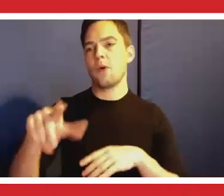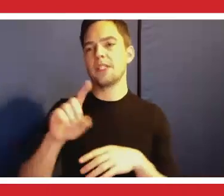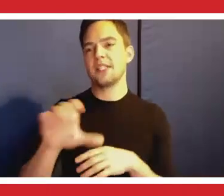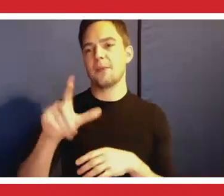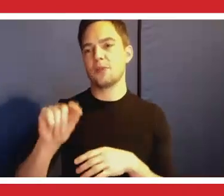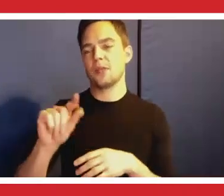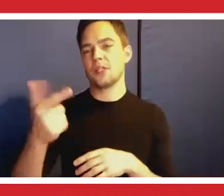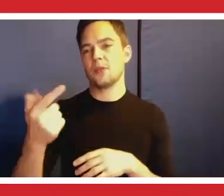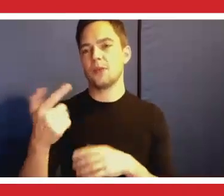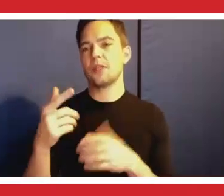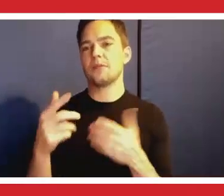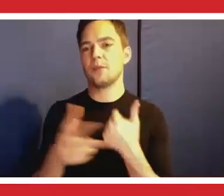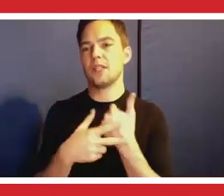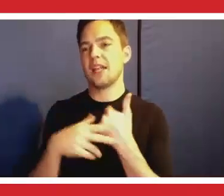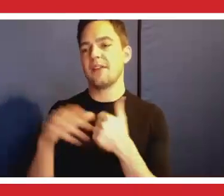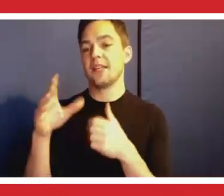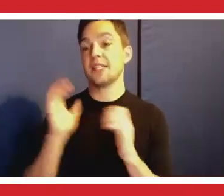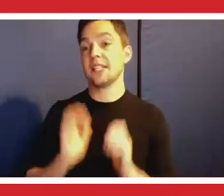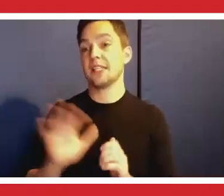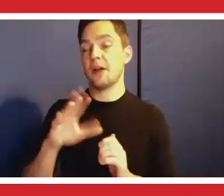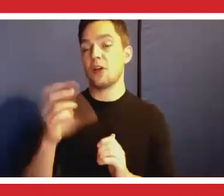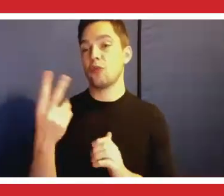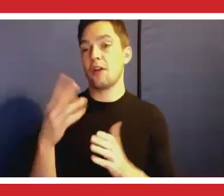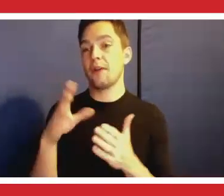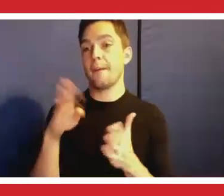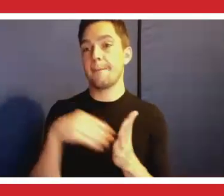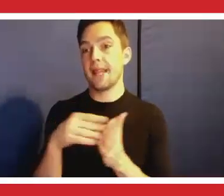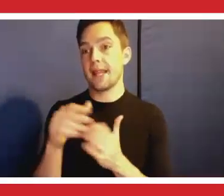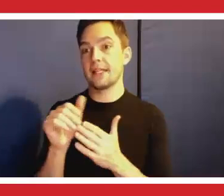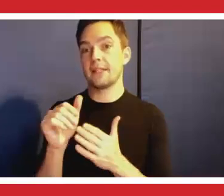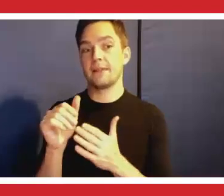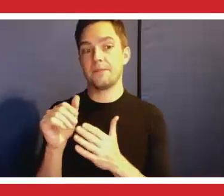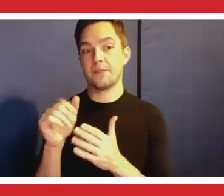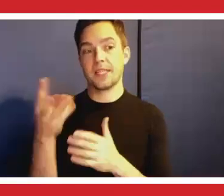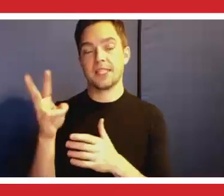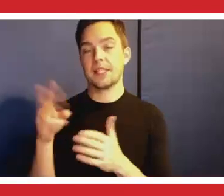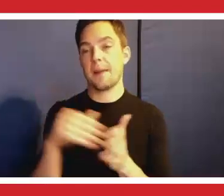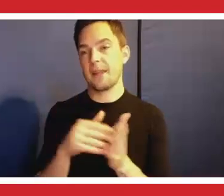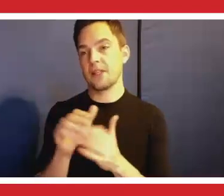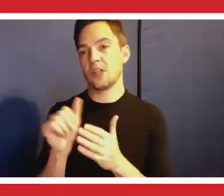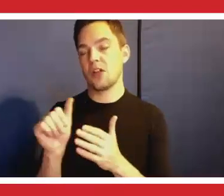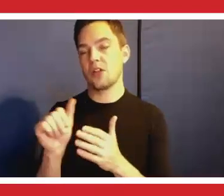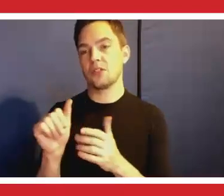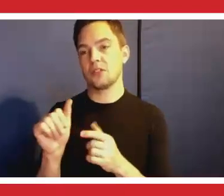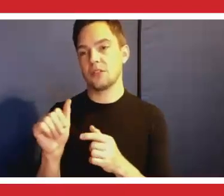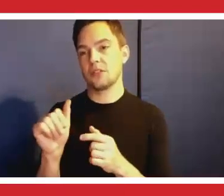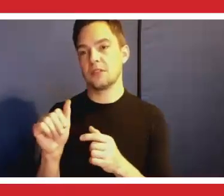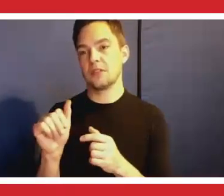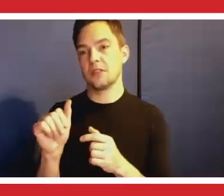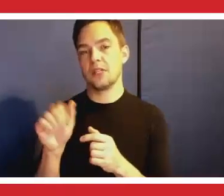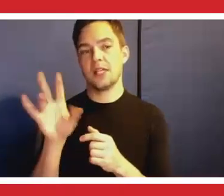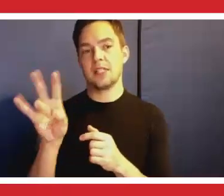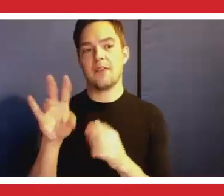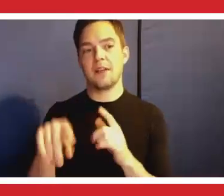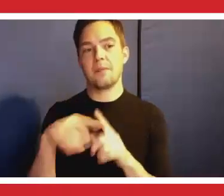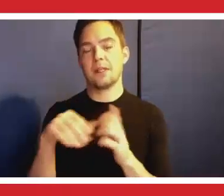citizens about 12 billion work days, about $16 billion, and about 7+ billion